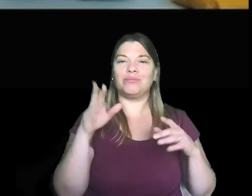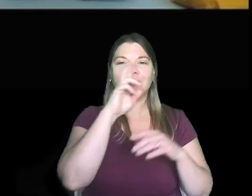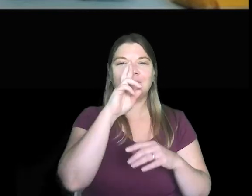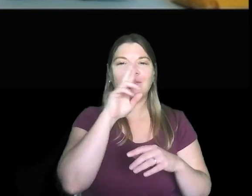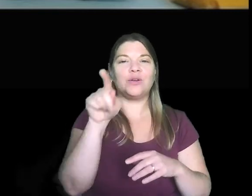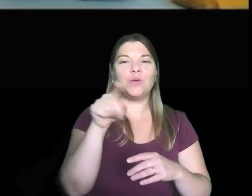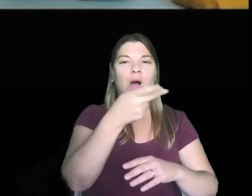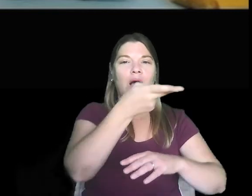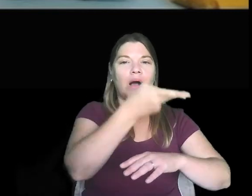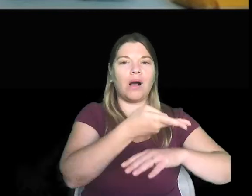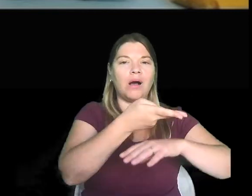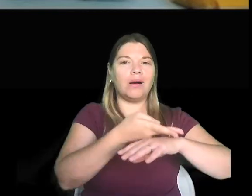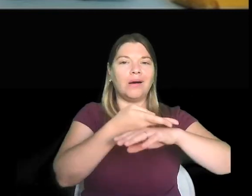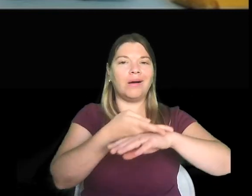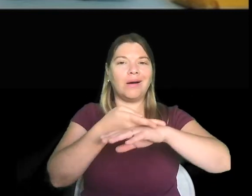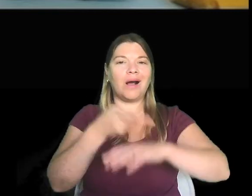down.